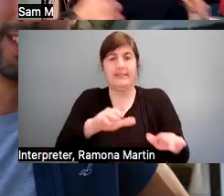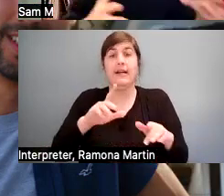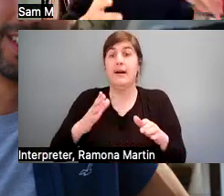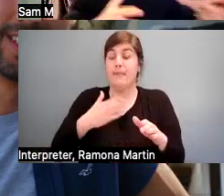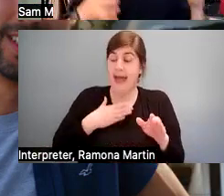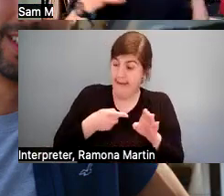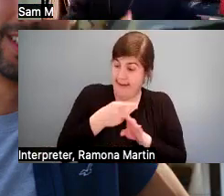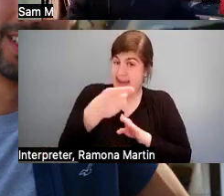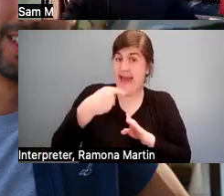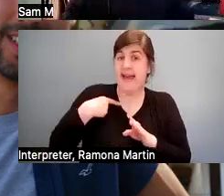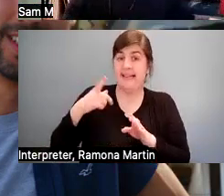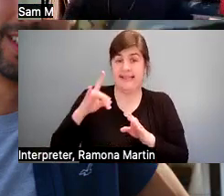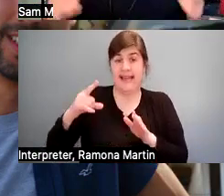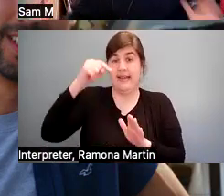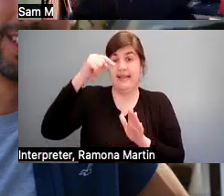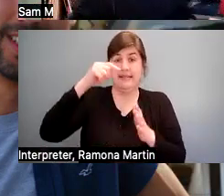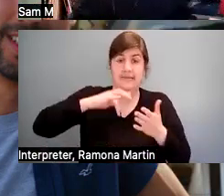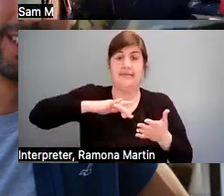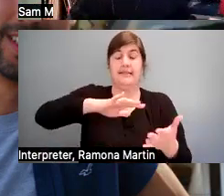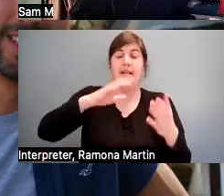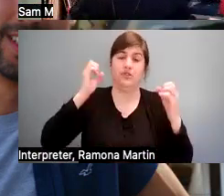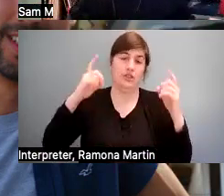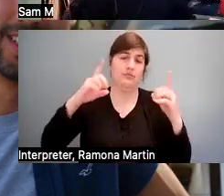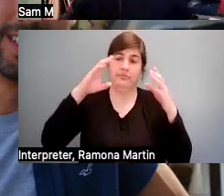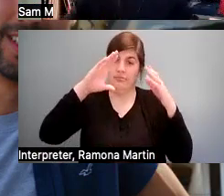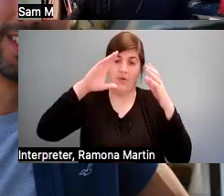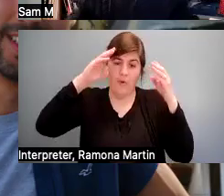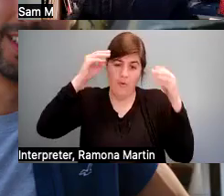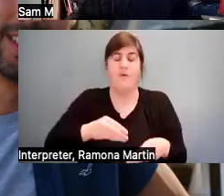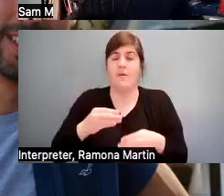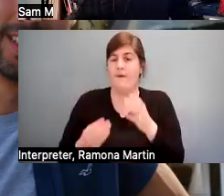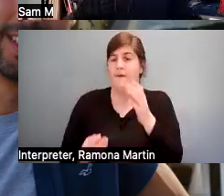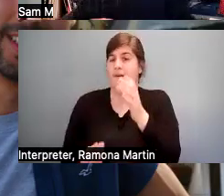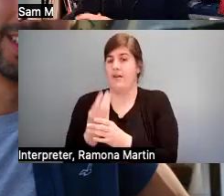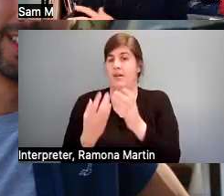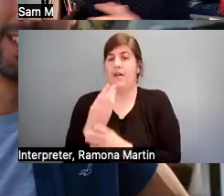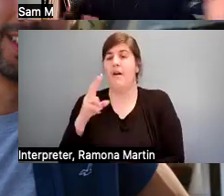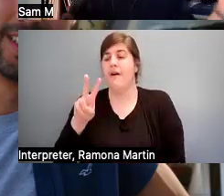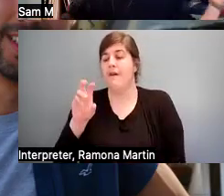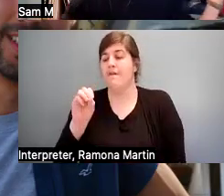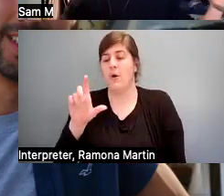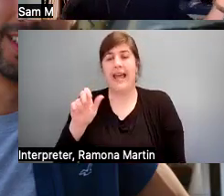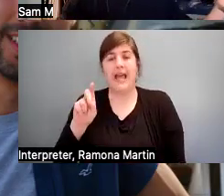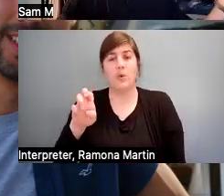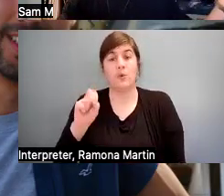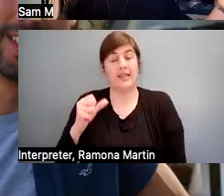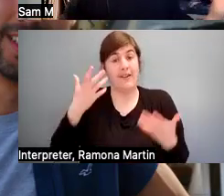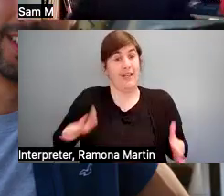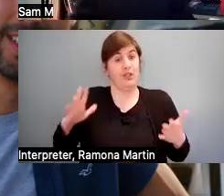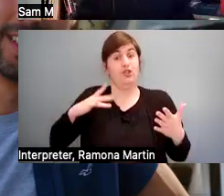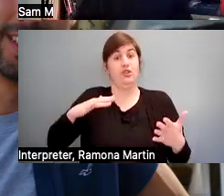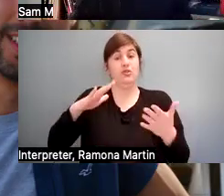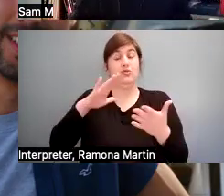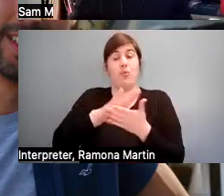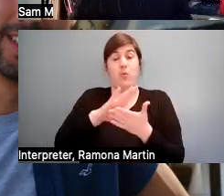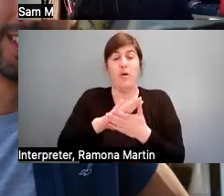I went down into for my education was all about volcanoes. So after finishing school, I went and did a degree